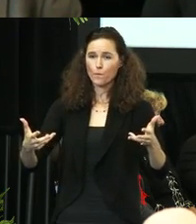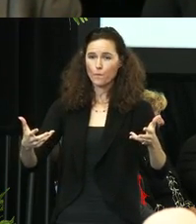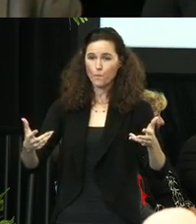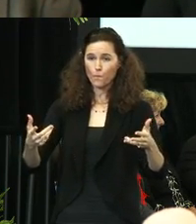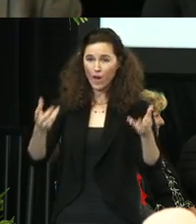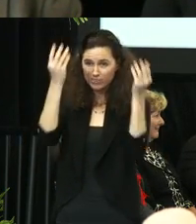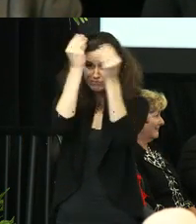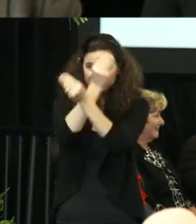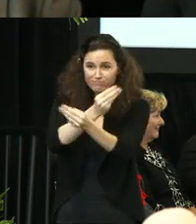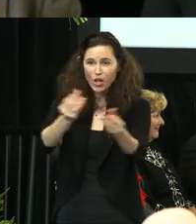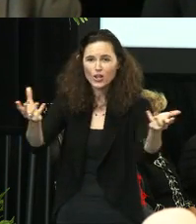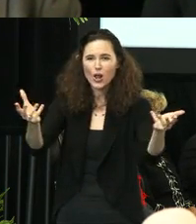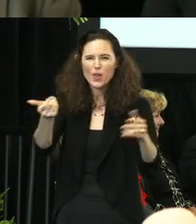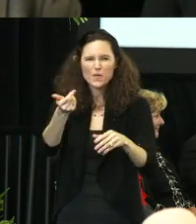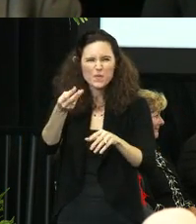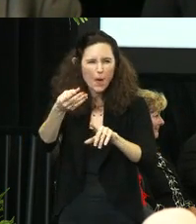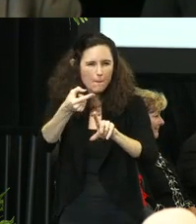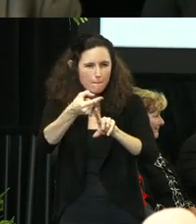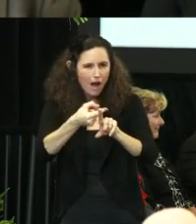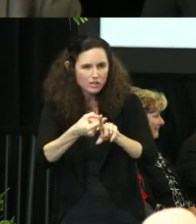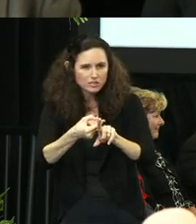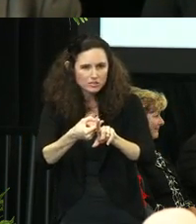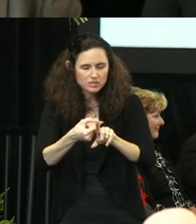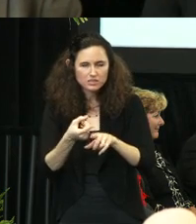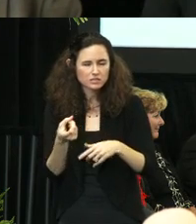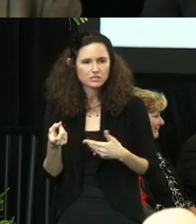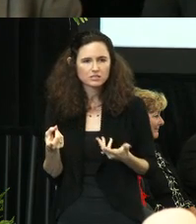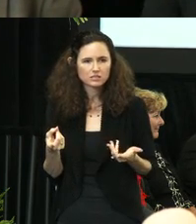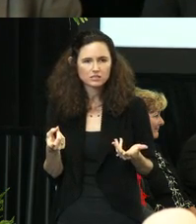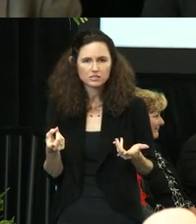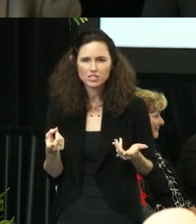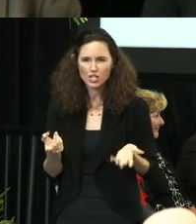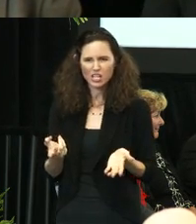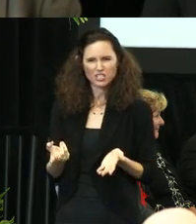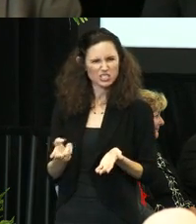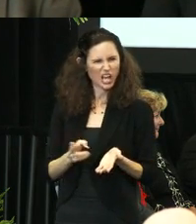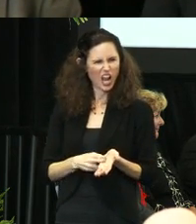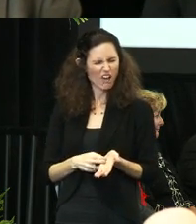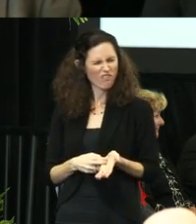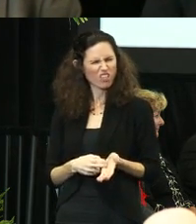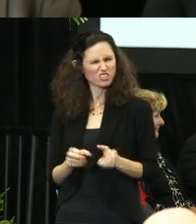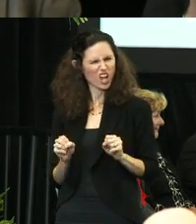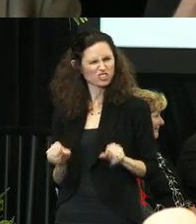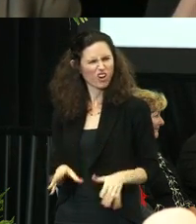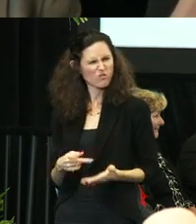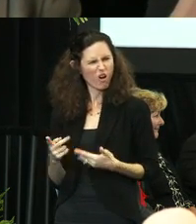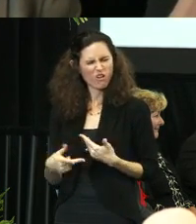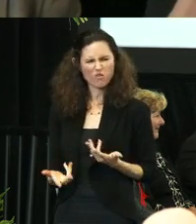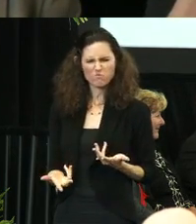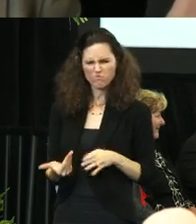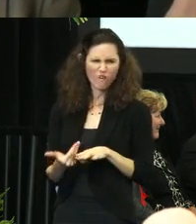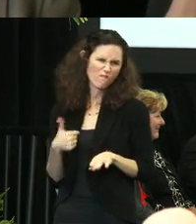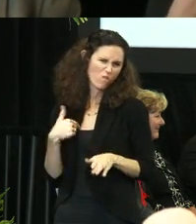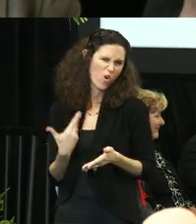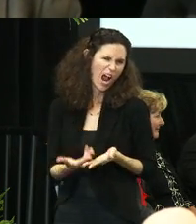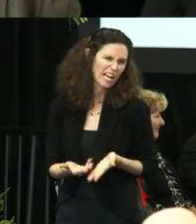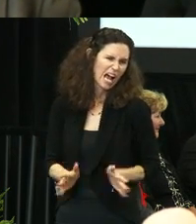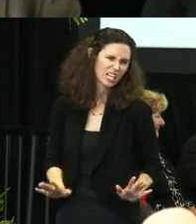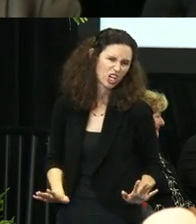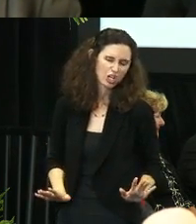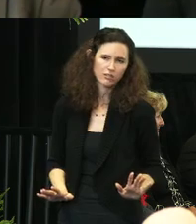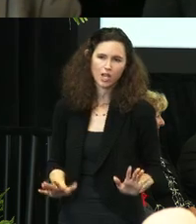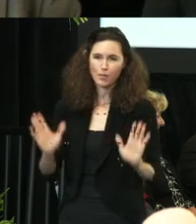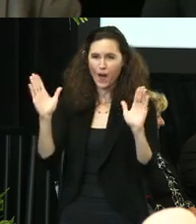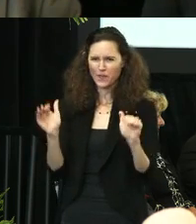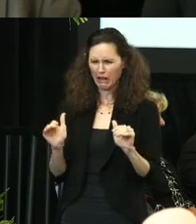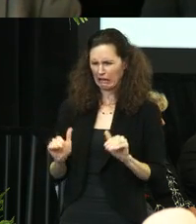few short months, somehow she signed up for this drop program before I got here, because